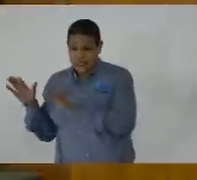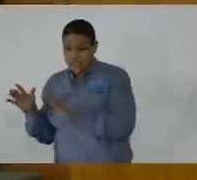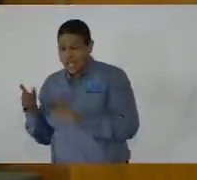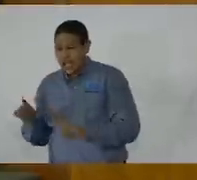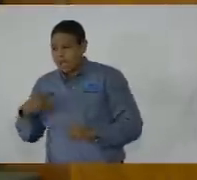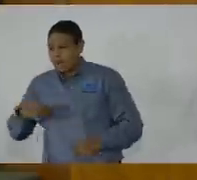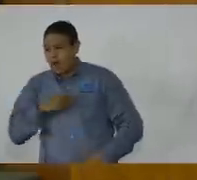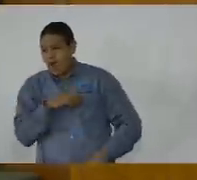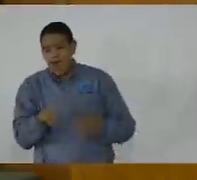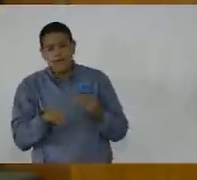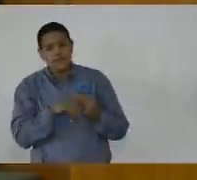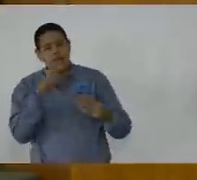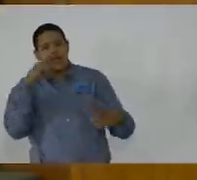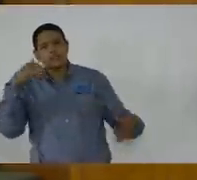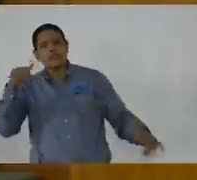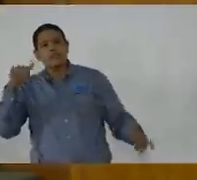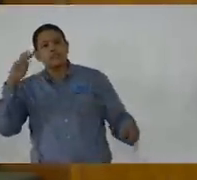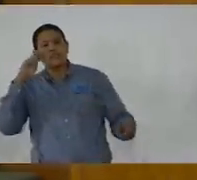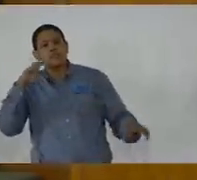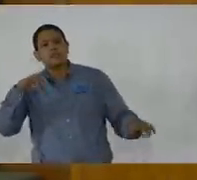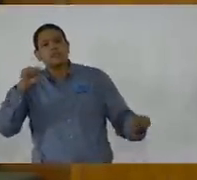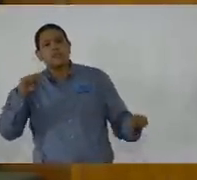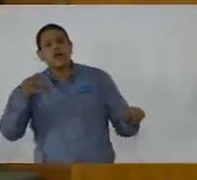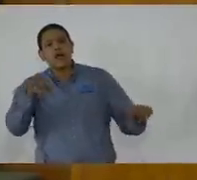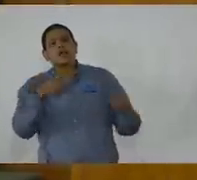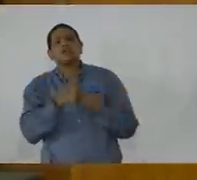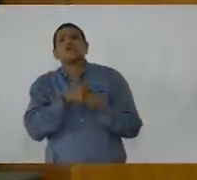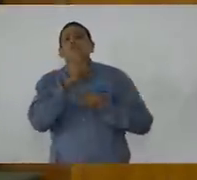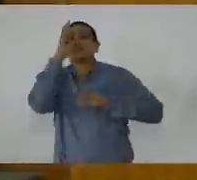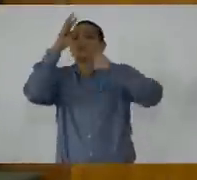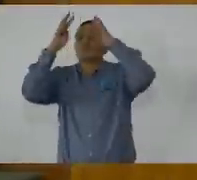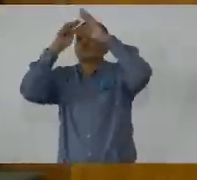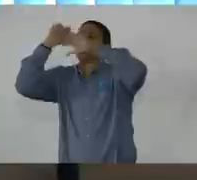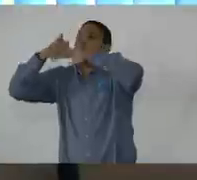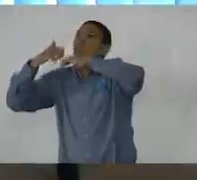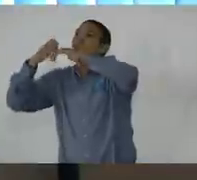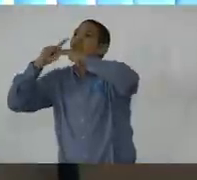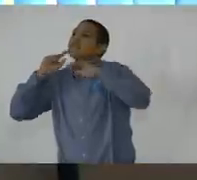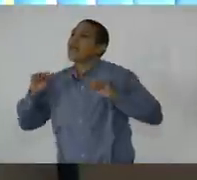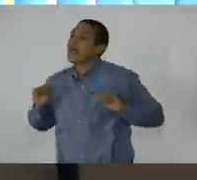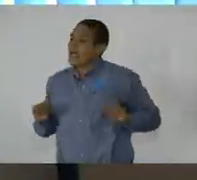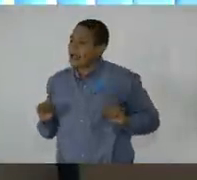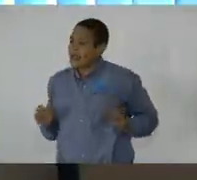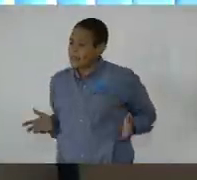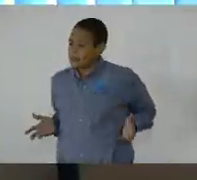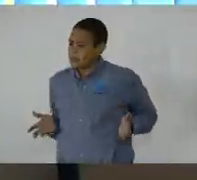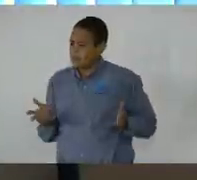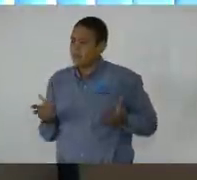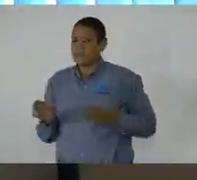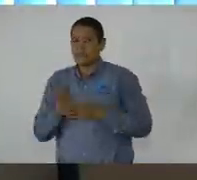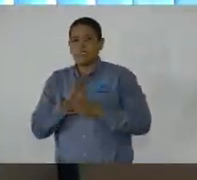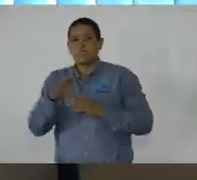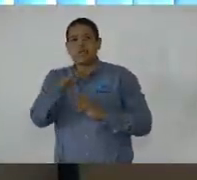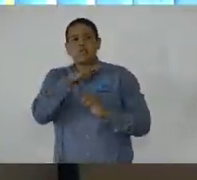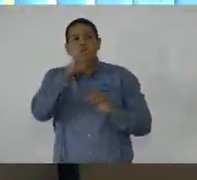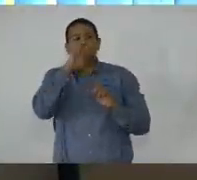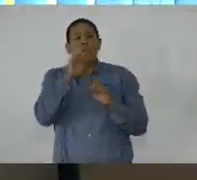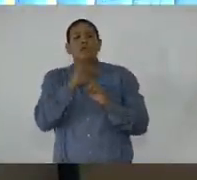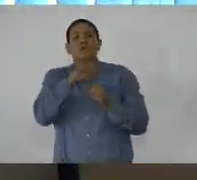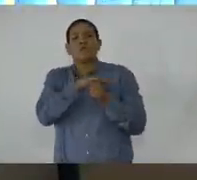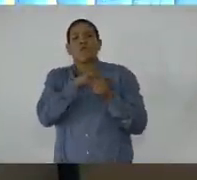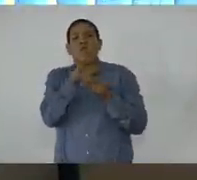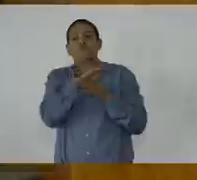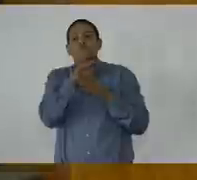We also continuously take action to create an enabling business environment to ensure the local industries